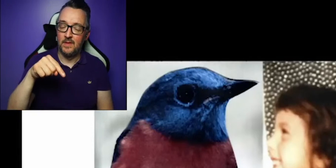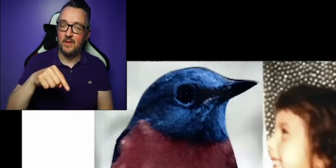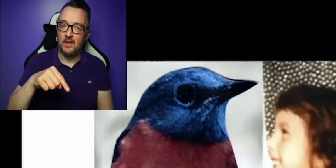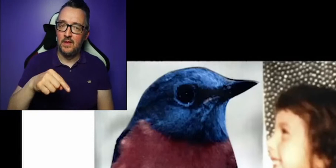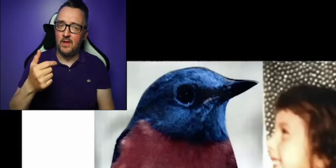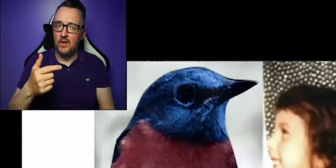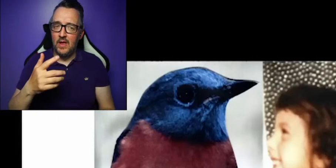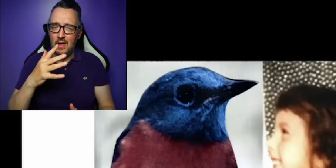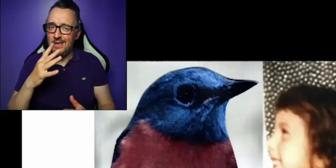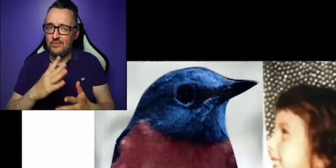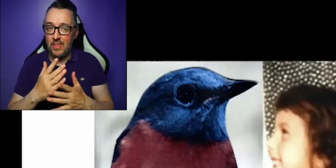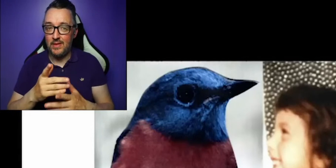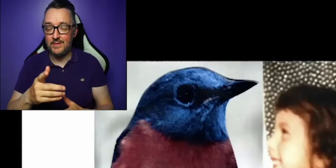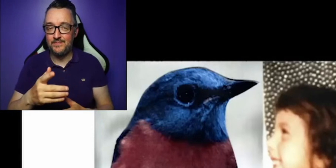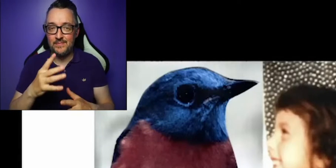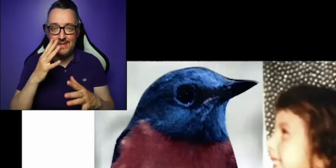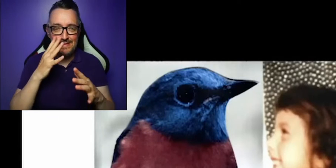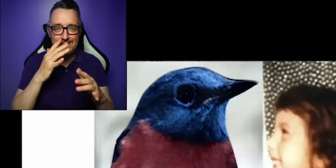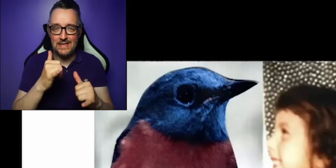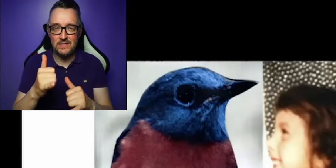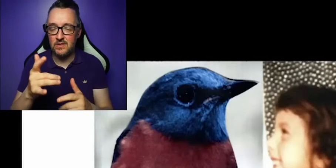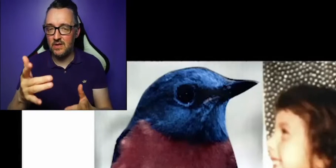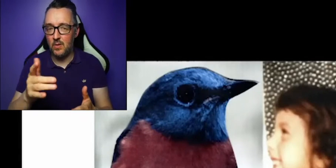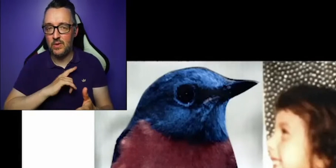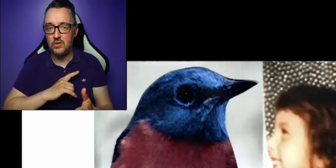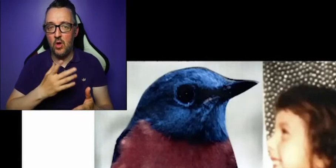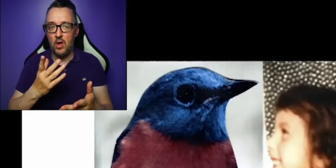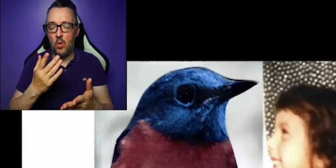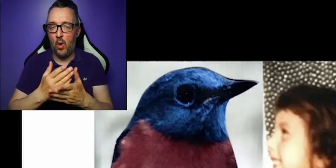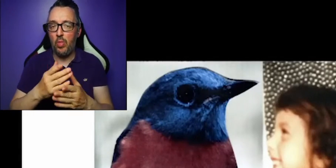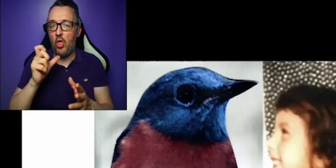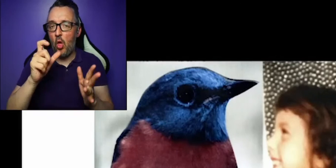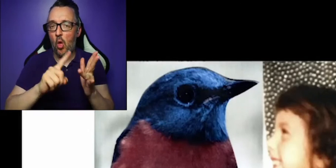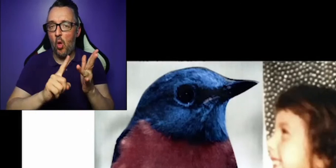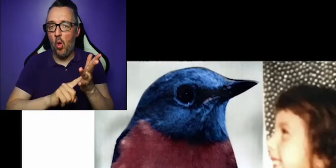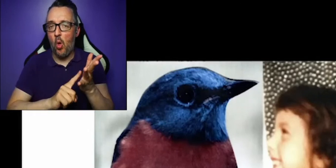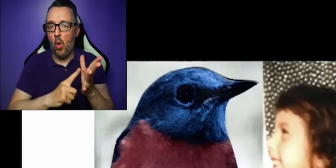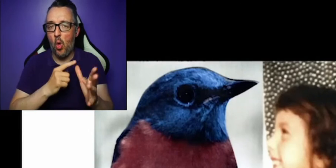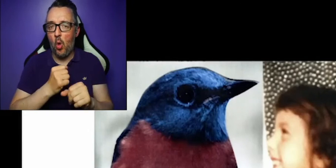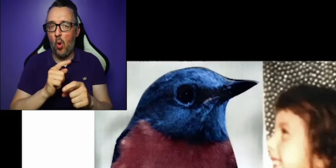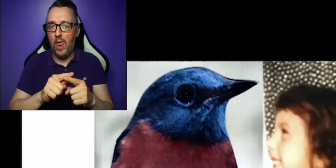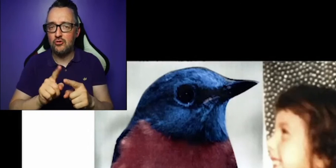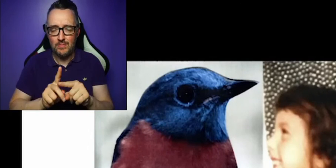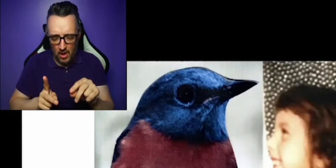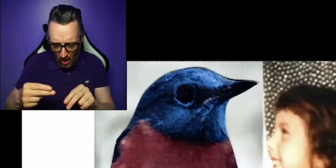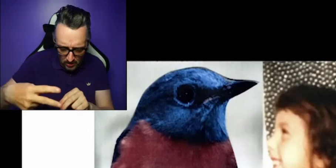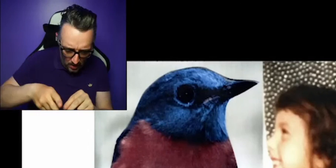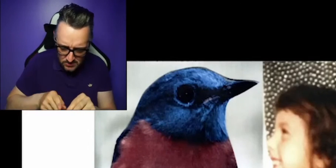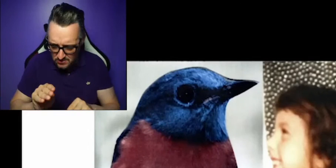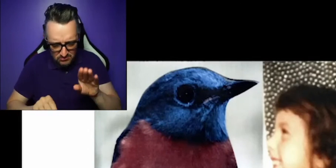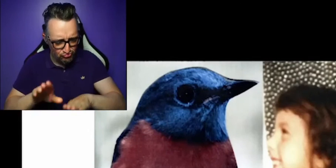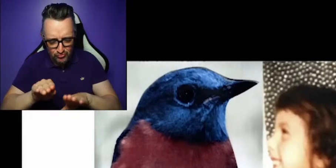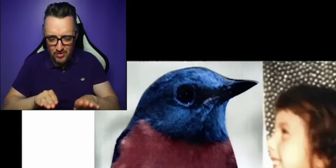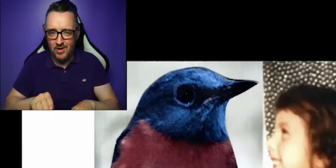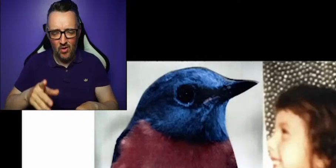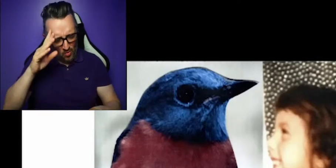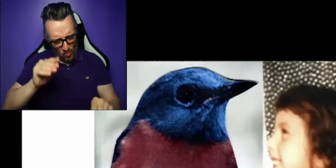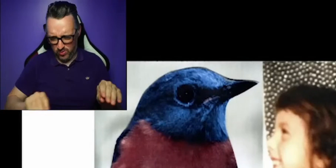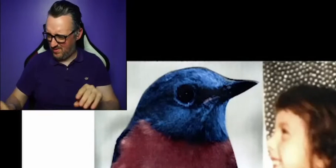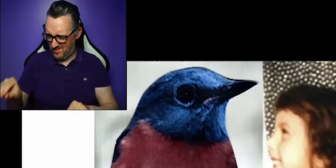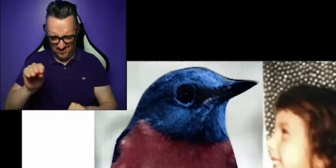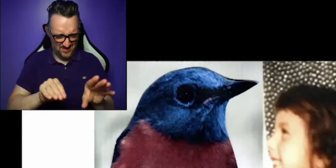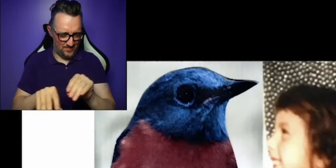these are sort of experiments that happen on the cutting mat when you work with collage and you build up like a repertoire of images, which is what